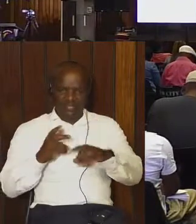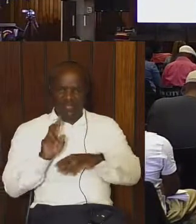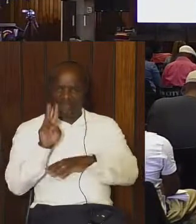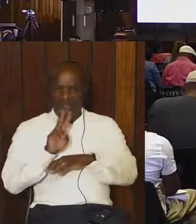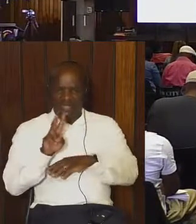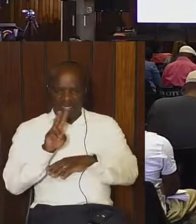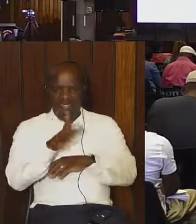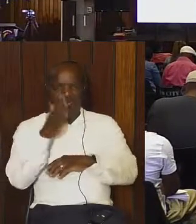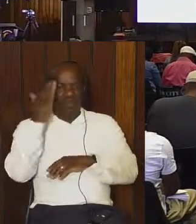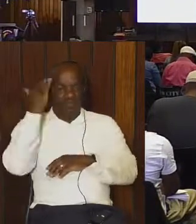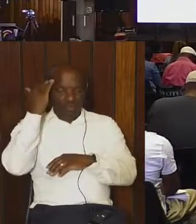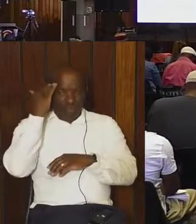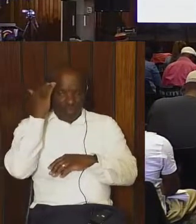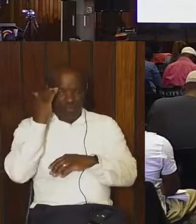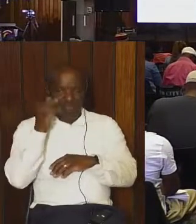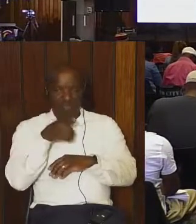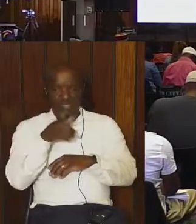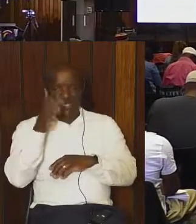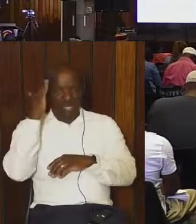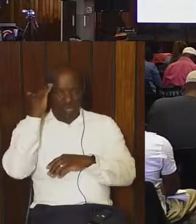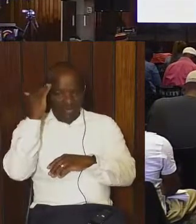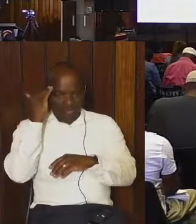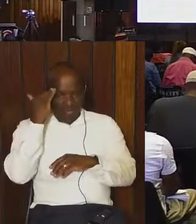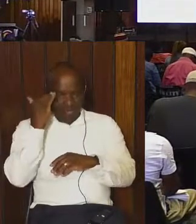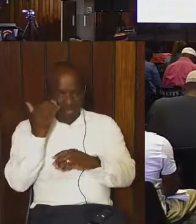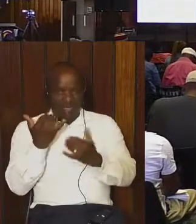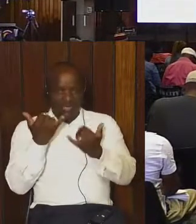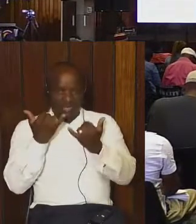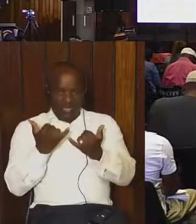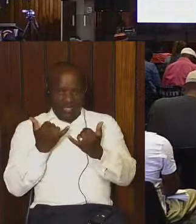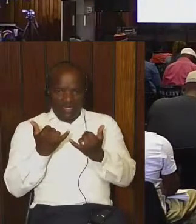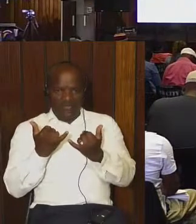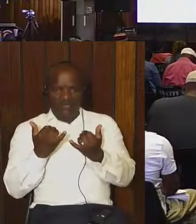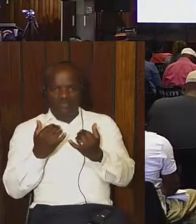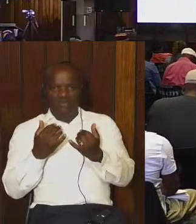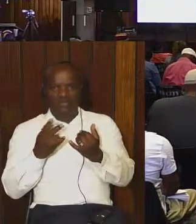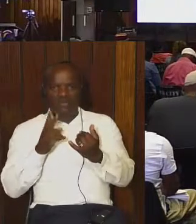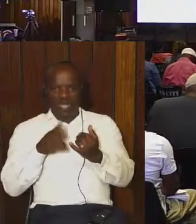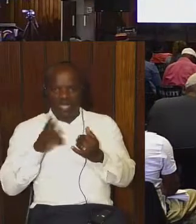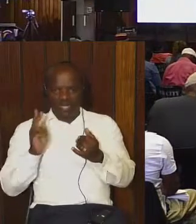issue. Currently, we are busy with a petition to the department